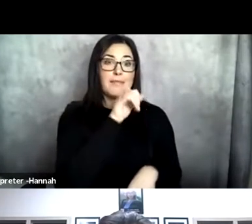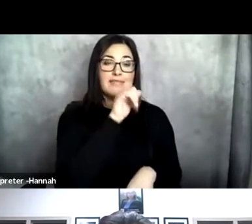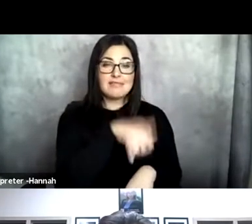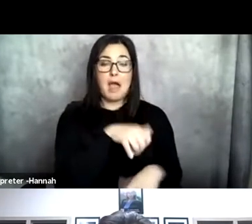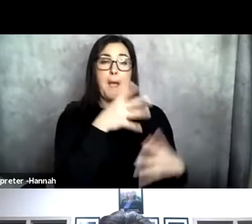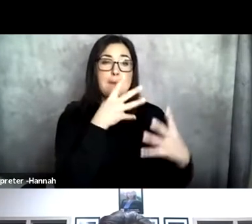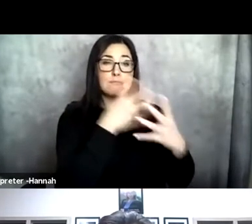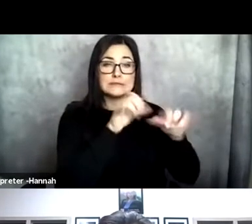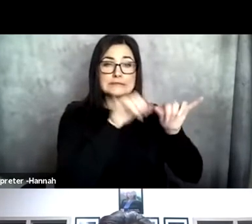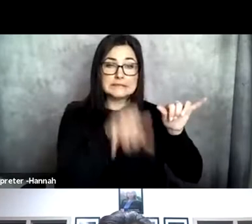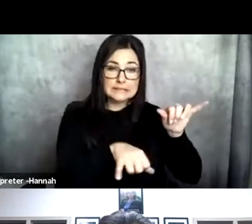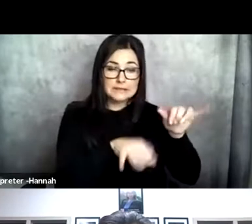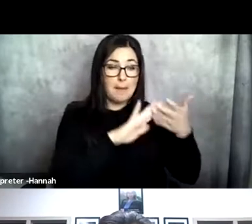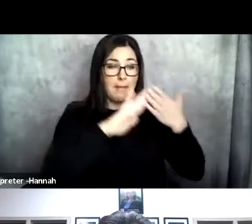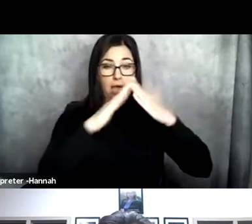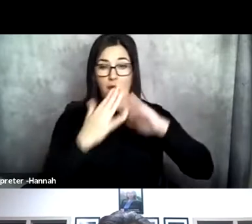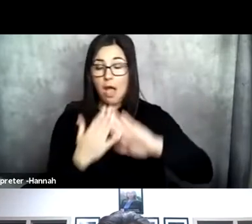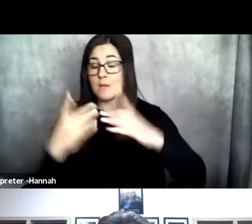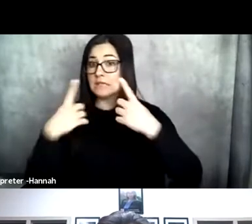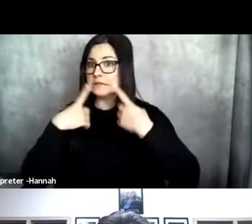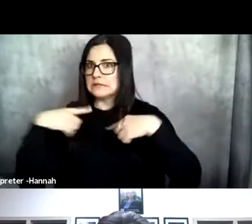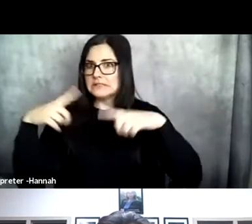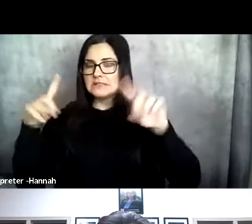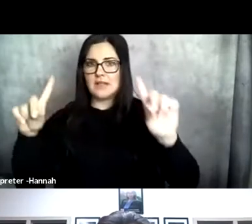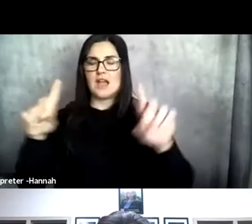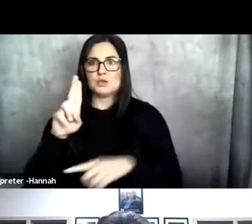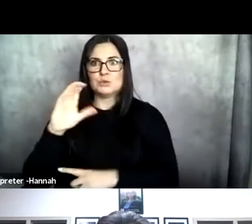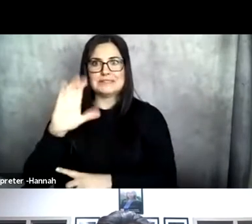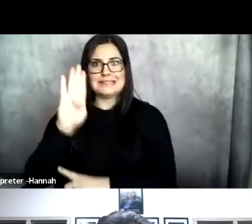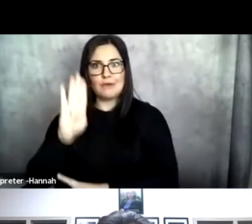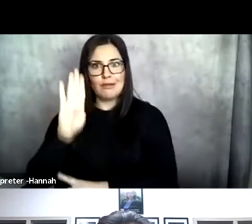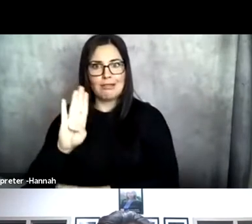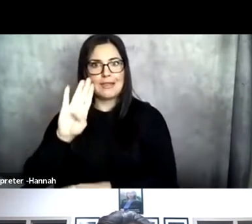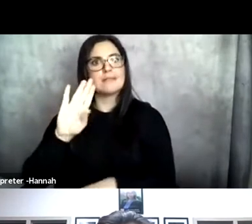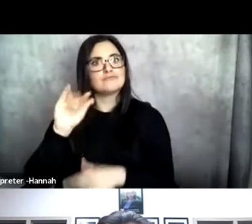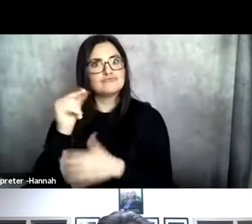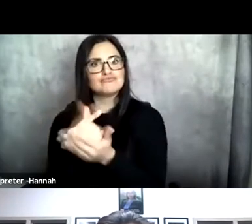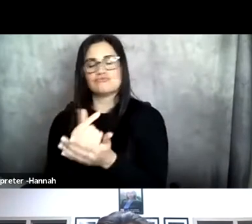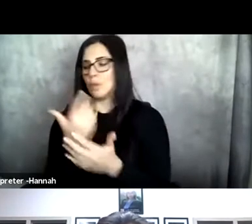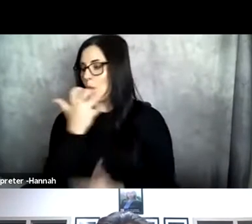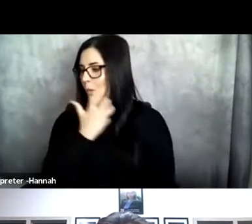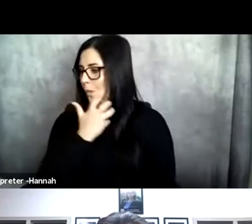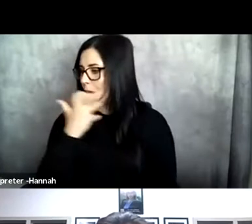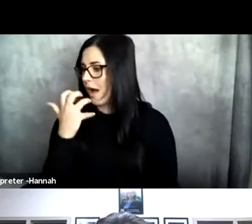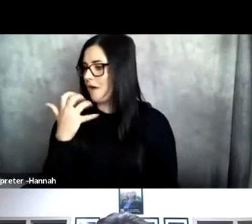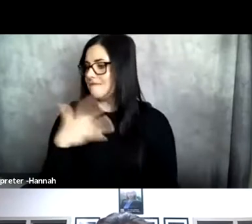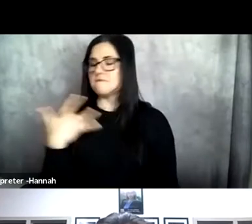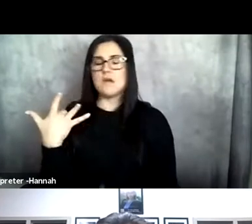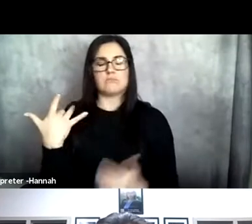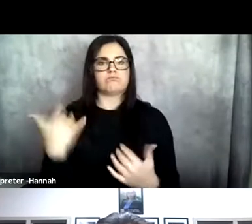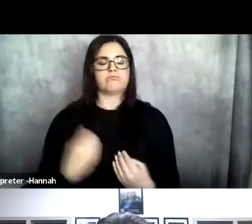the prison system to be like at UC Berkeley or some kind of college like that, man. And